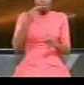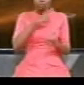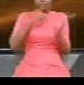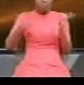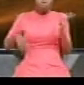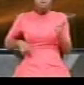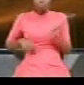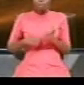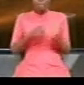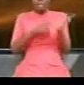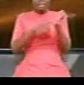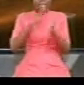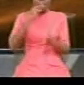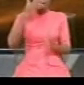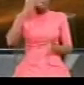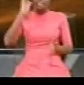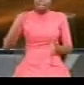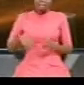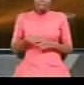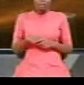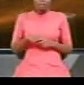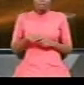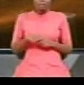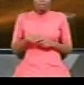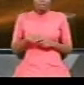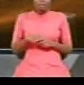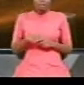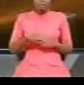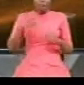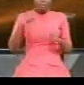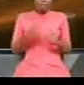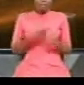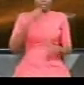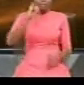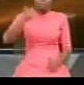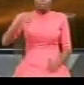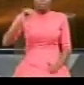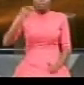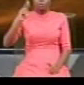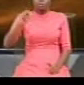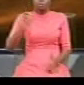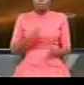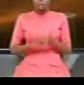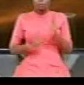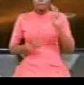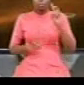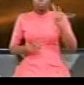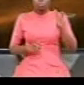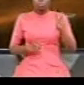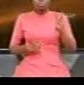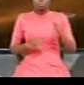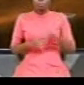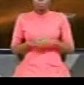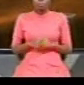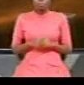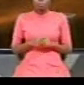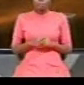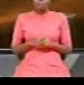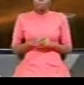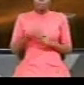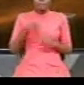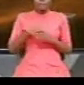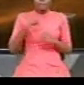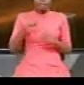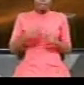God. These are evil. 1 John chapter 2. In 1 John